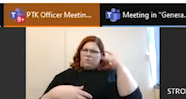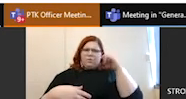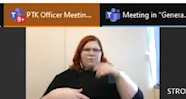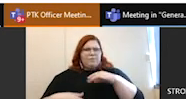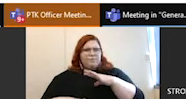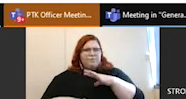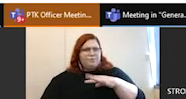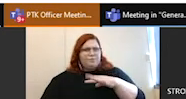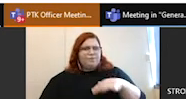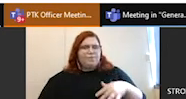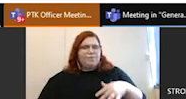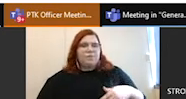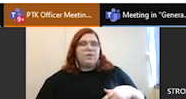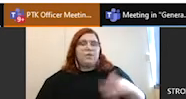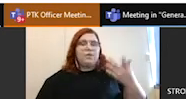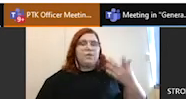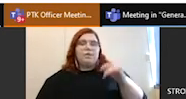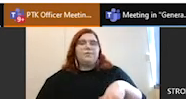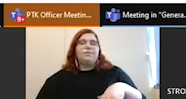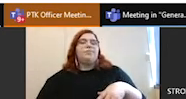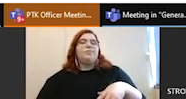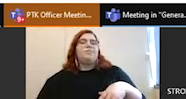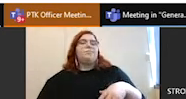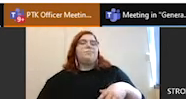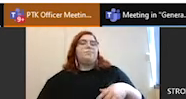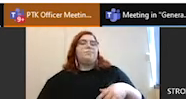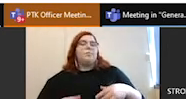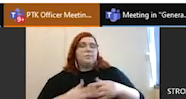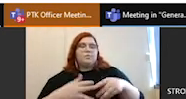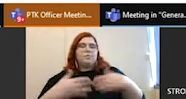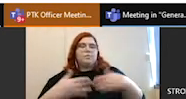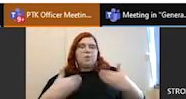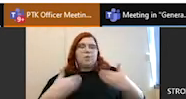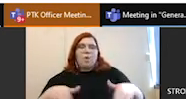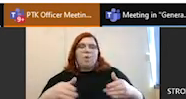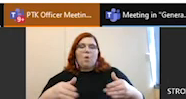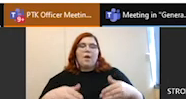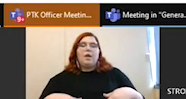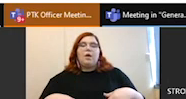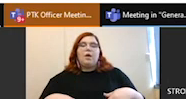Let's just go ahead and get started here. That